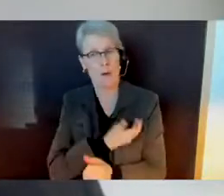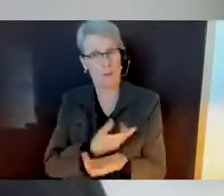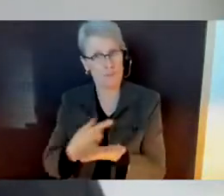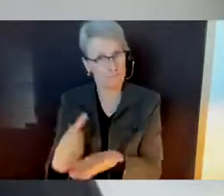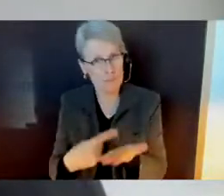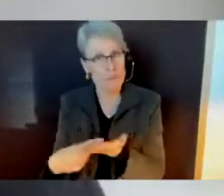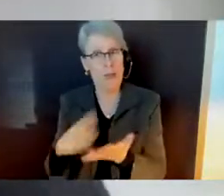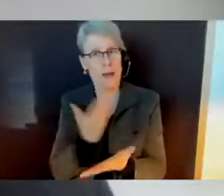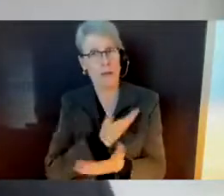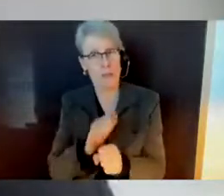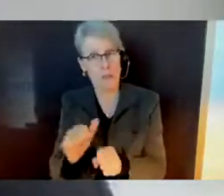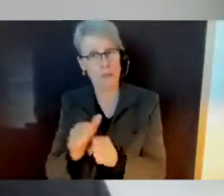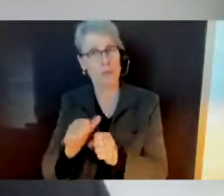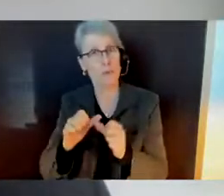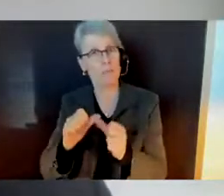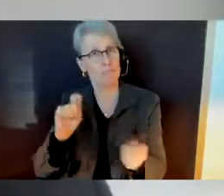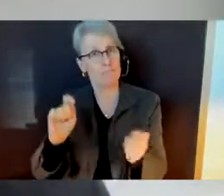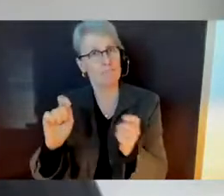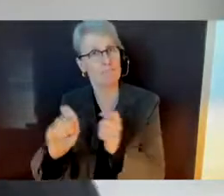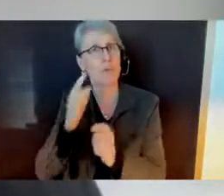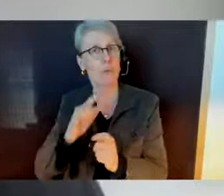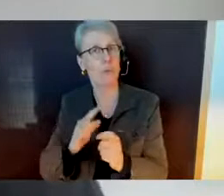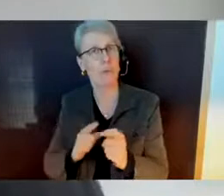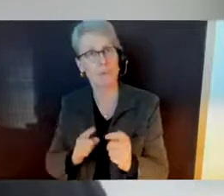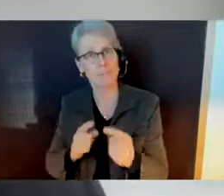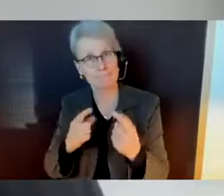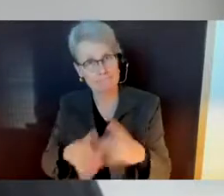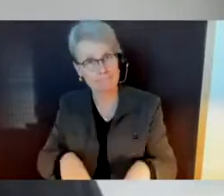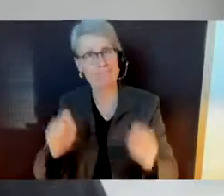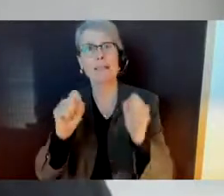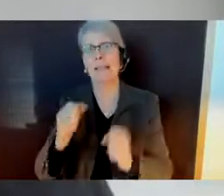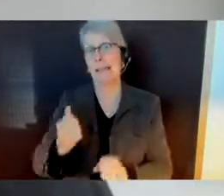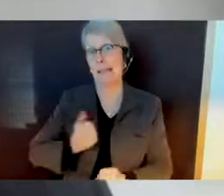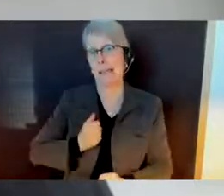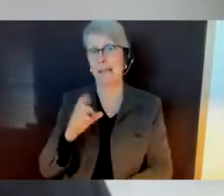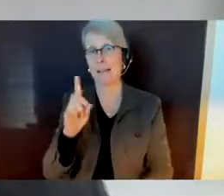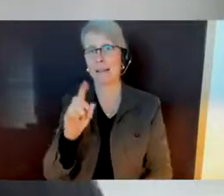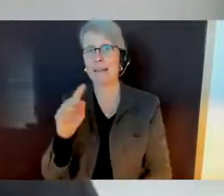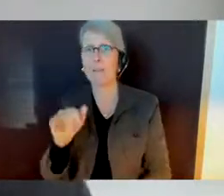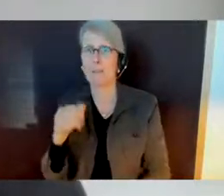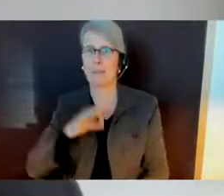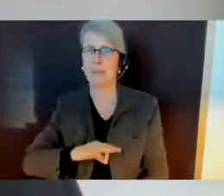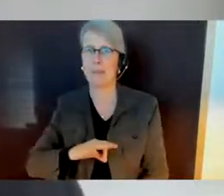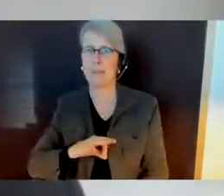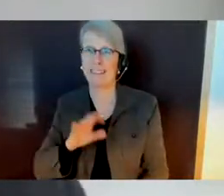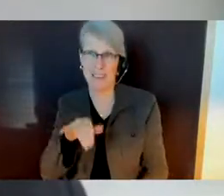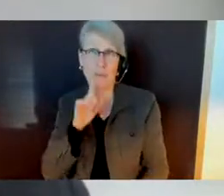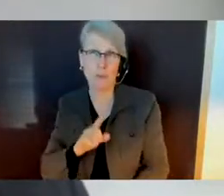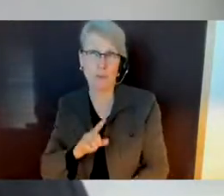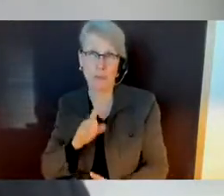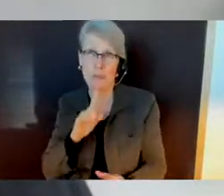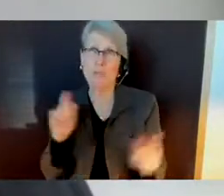work that we're doing to build momentum for Canada Disability Benefit that will make such an incredible impact in the lives of